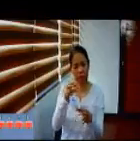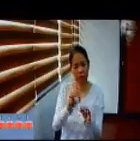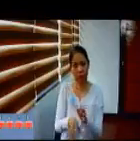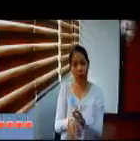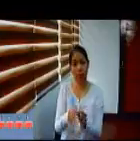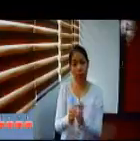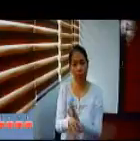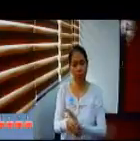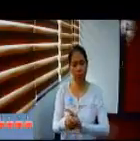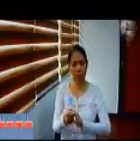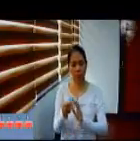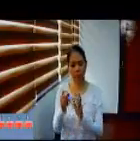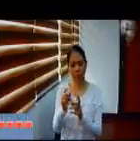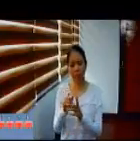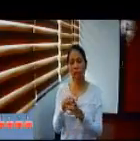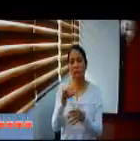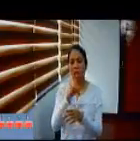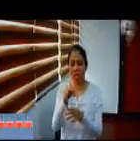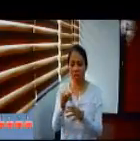of agricultural lands.